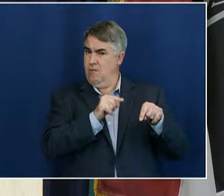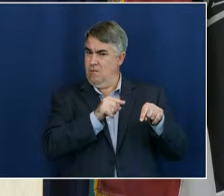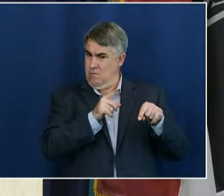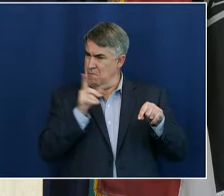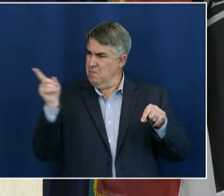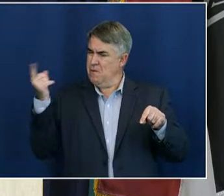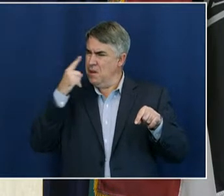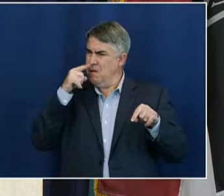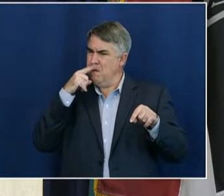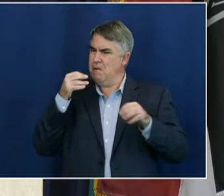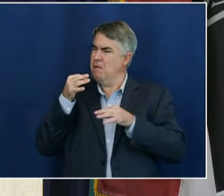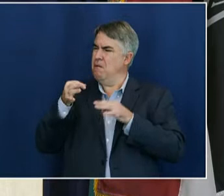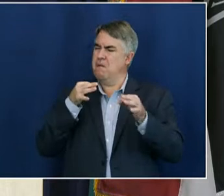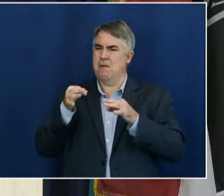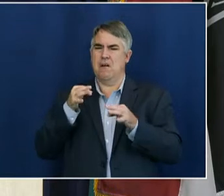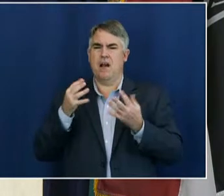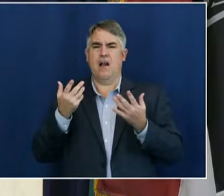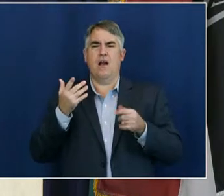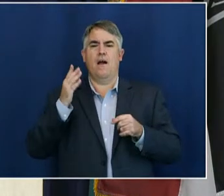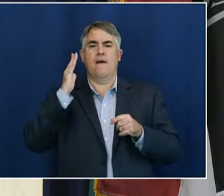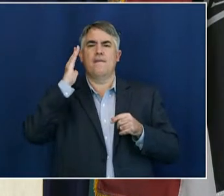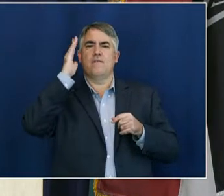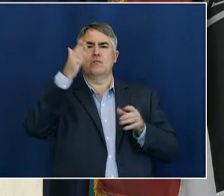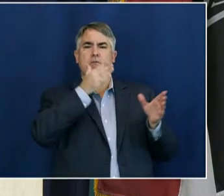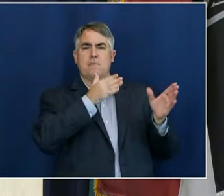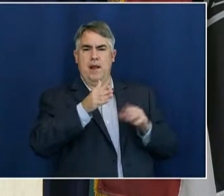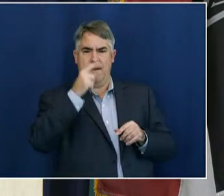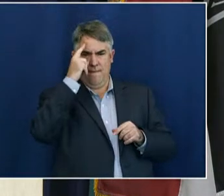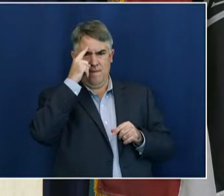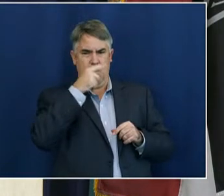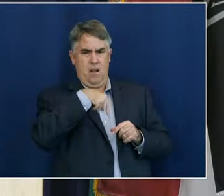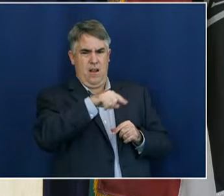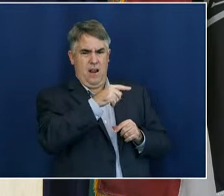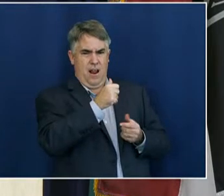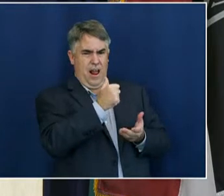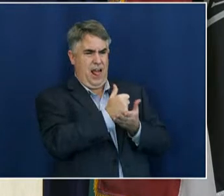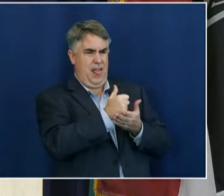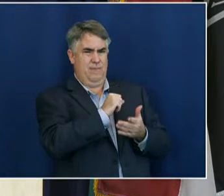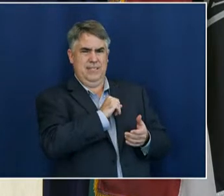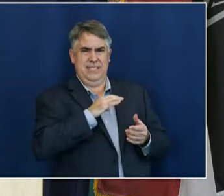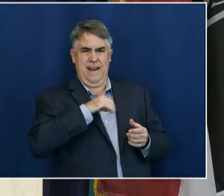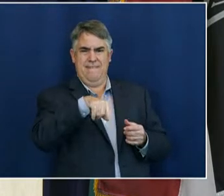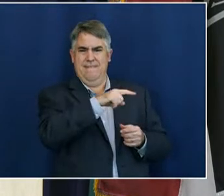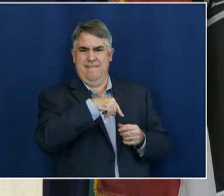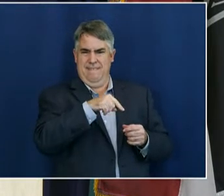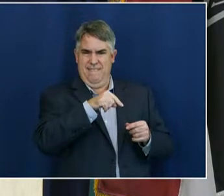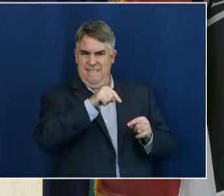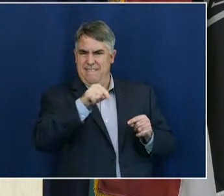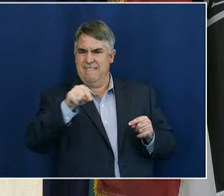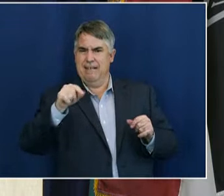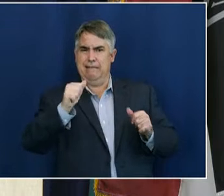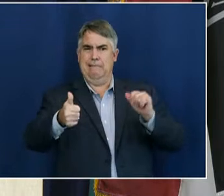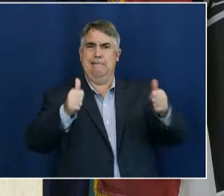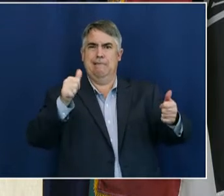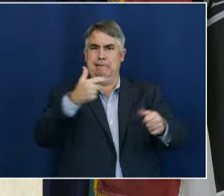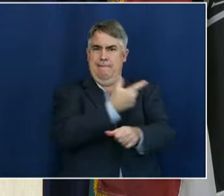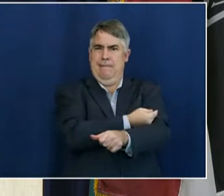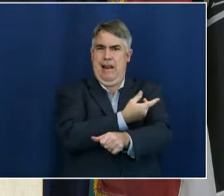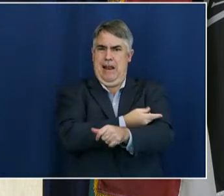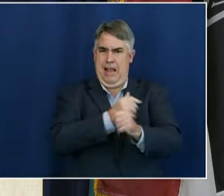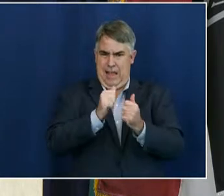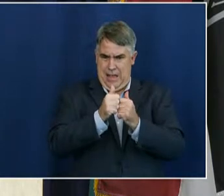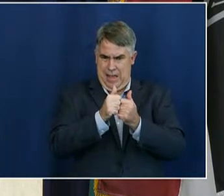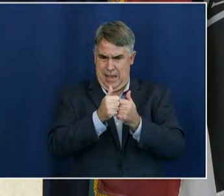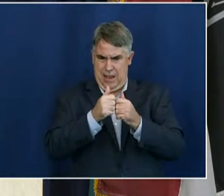about any future plans to help staff all of these vaccination super stations, including that new one coming up this